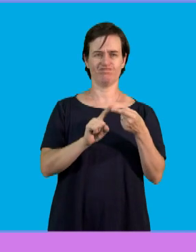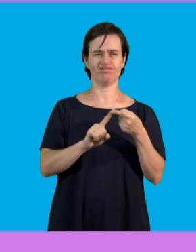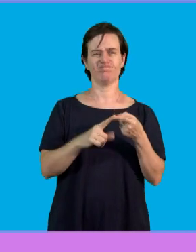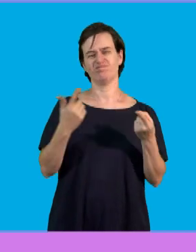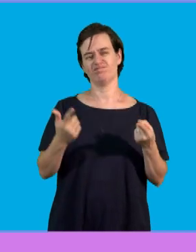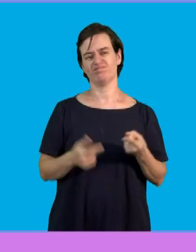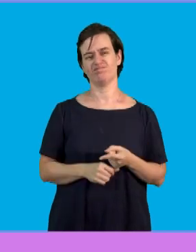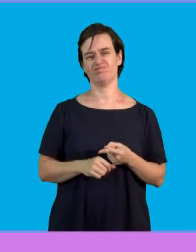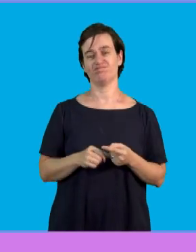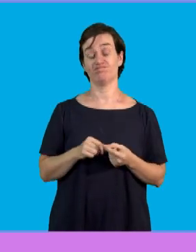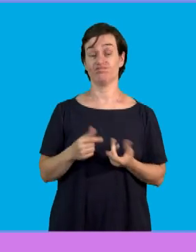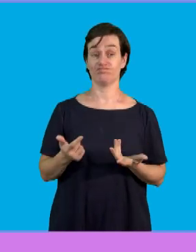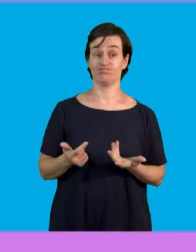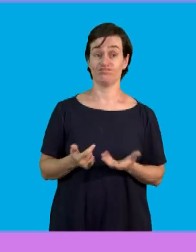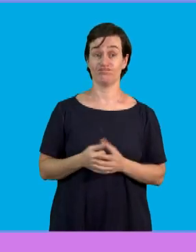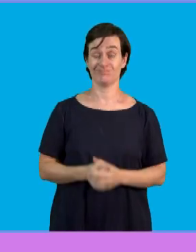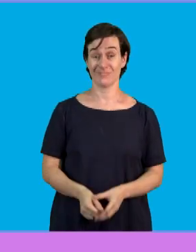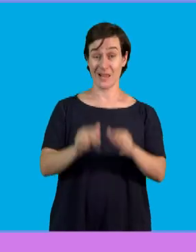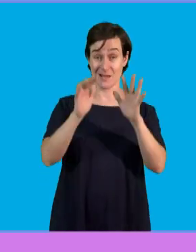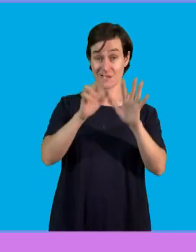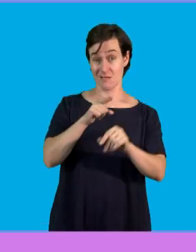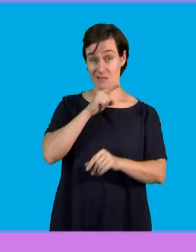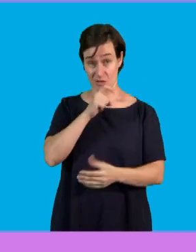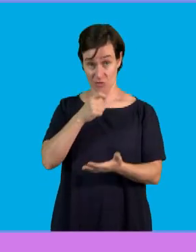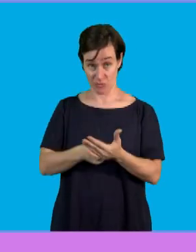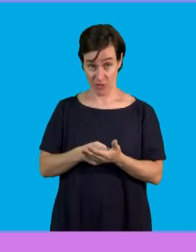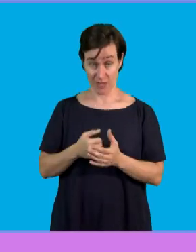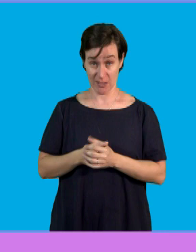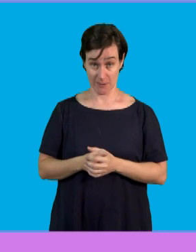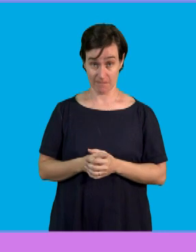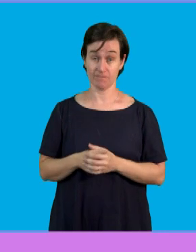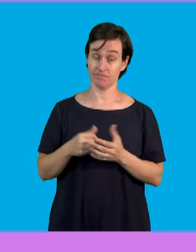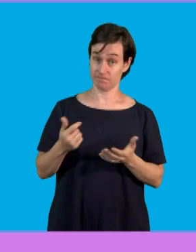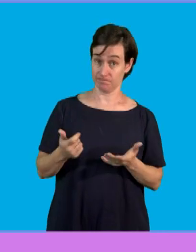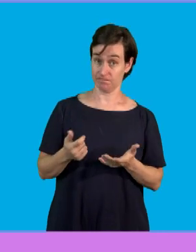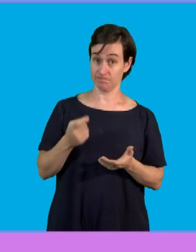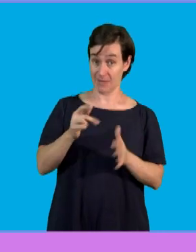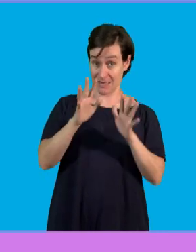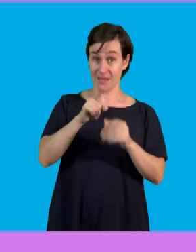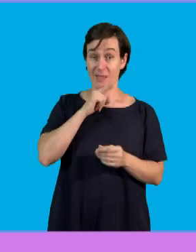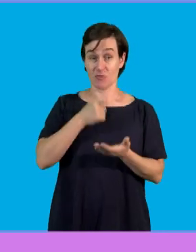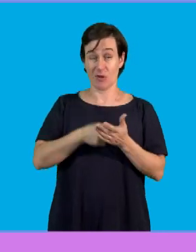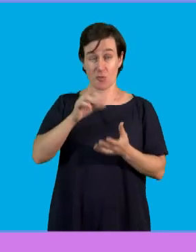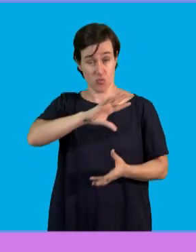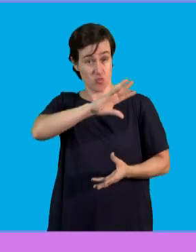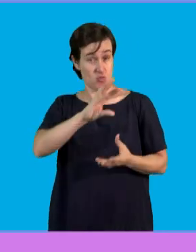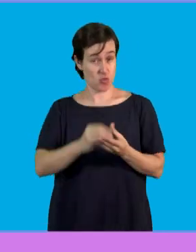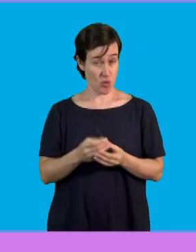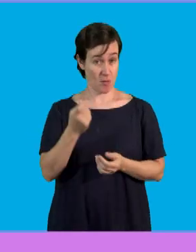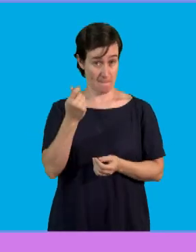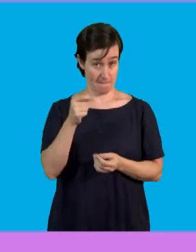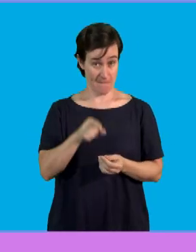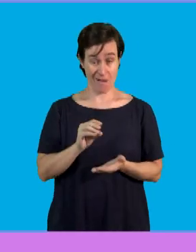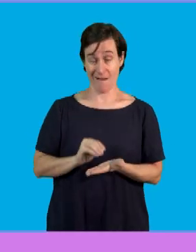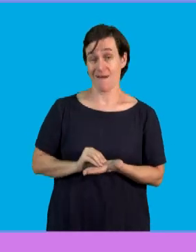interest, we have example A. It says here, if 10,000, so 10,000 is the total amount